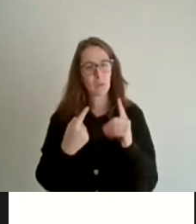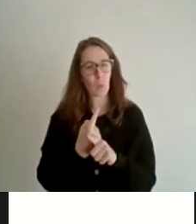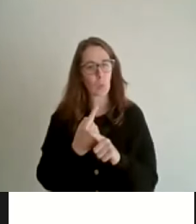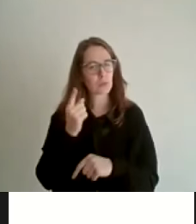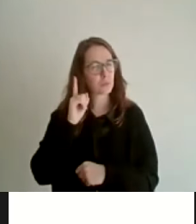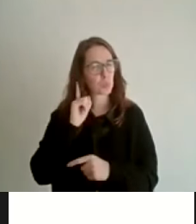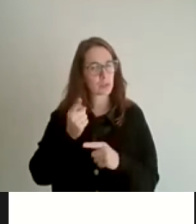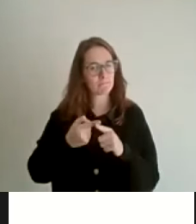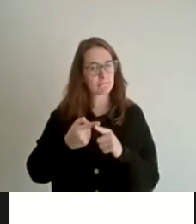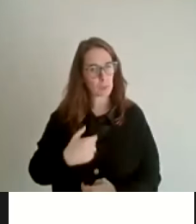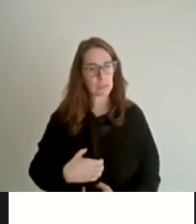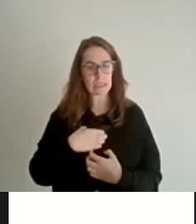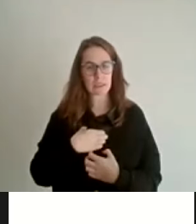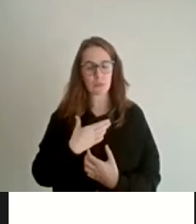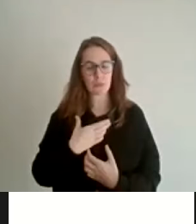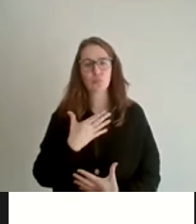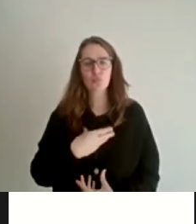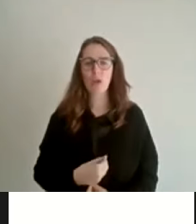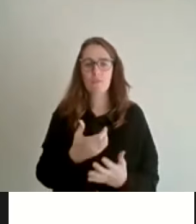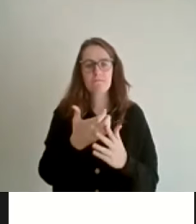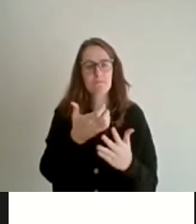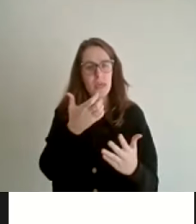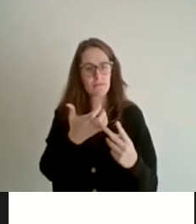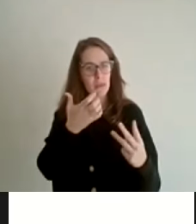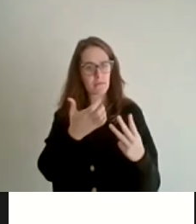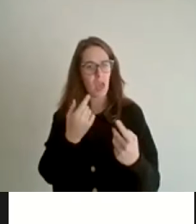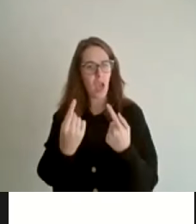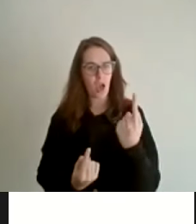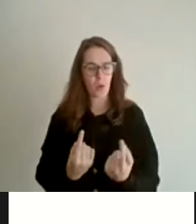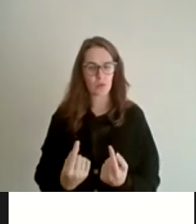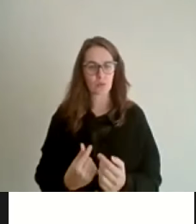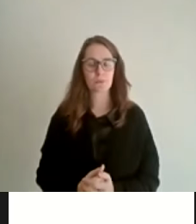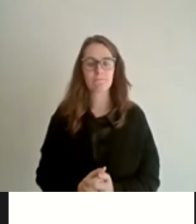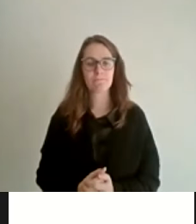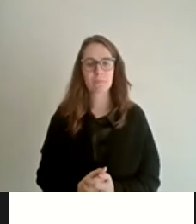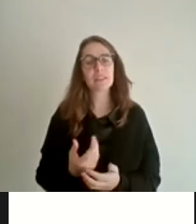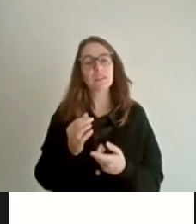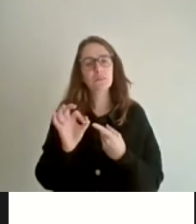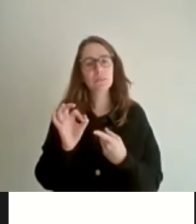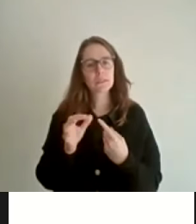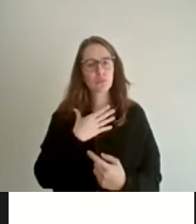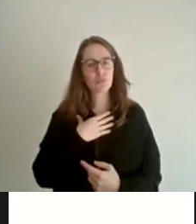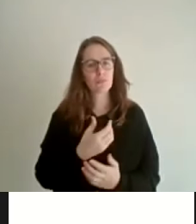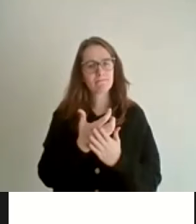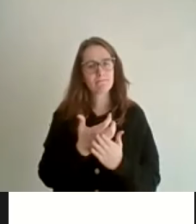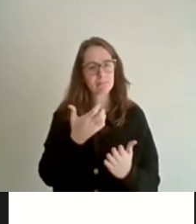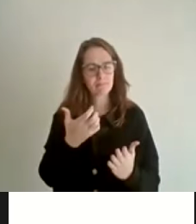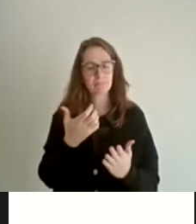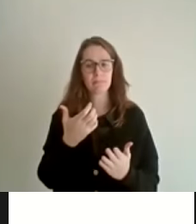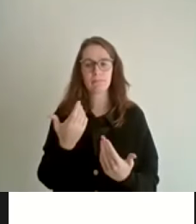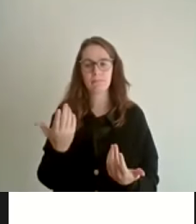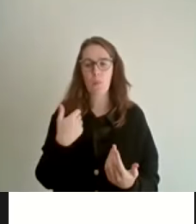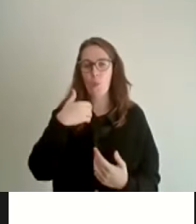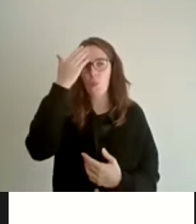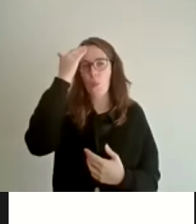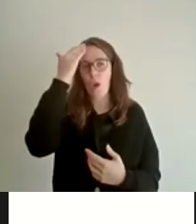what I would just like to emphasize is that I think what we need is